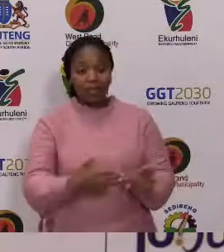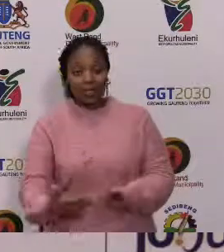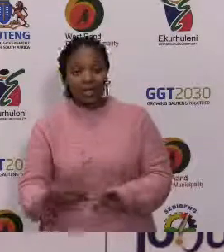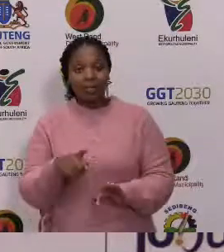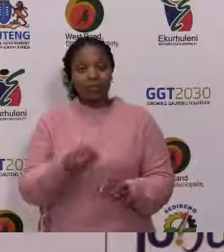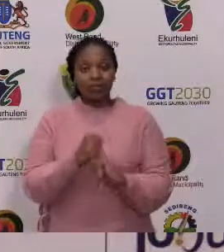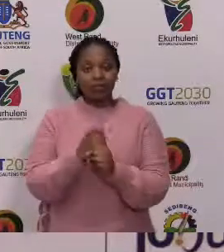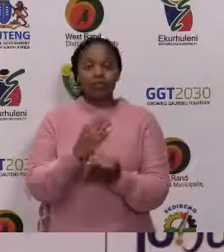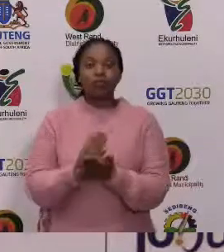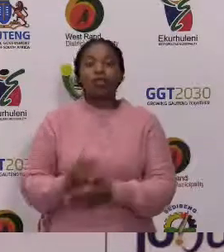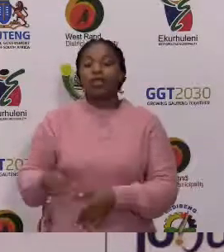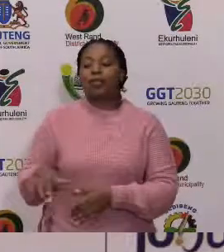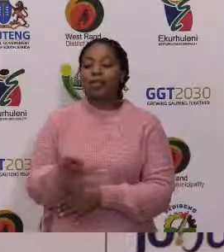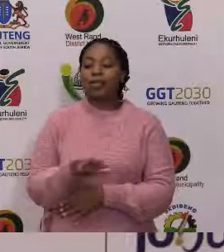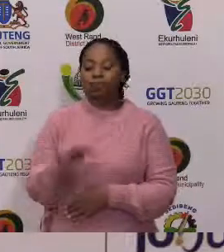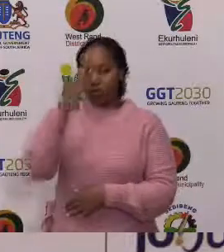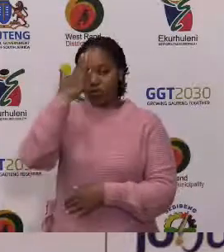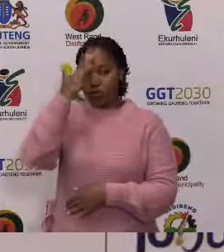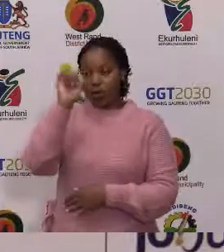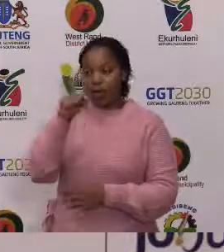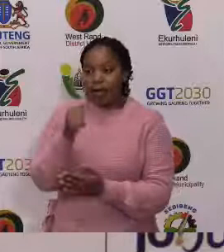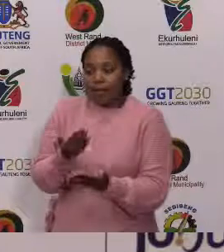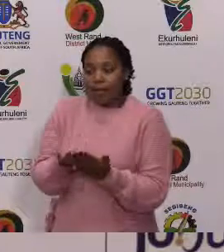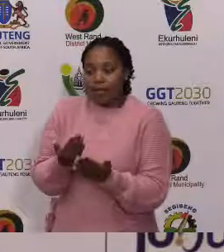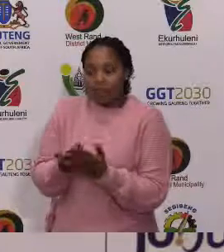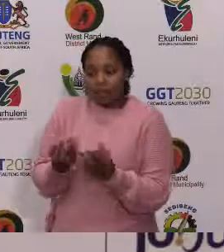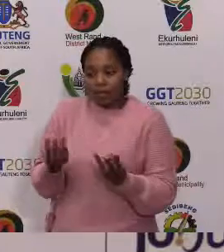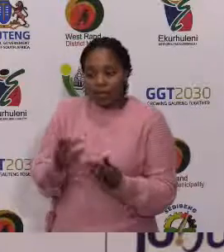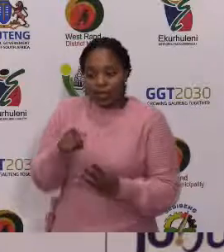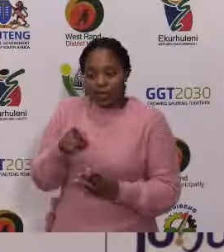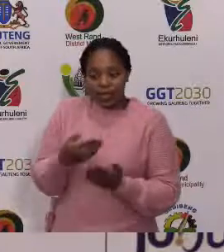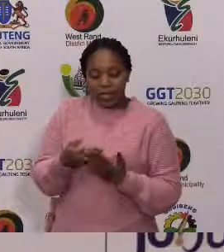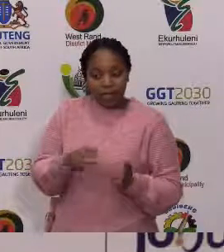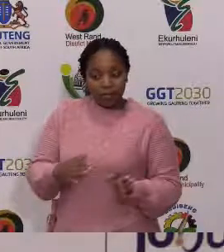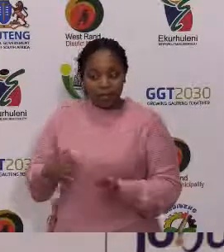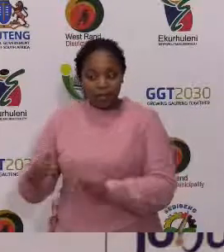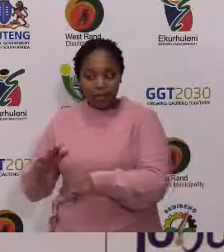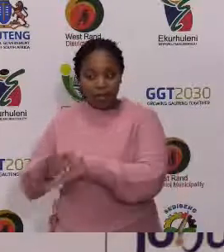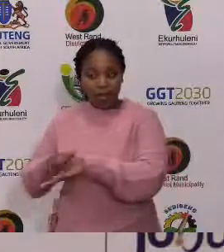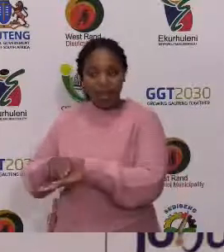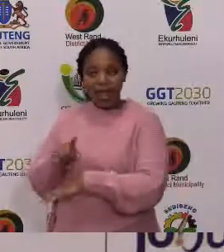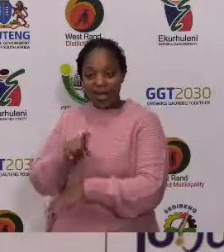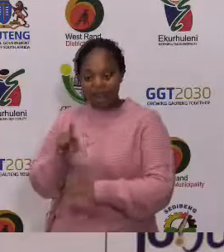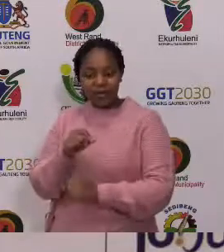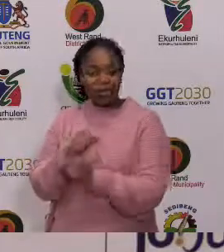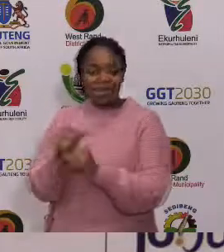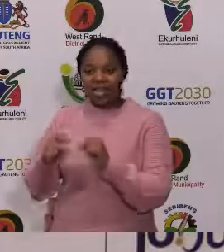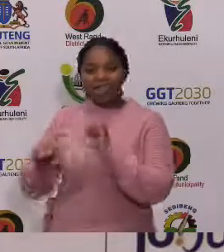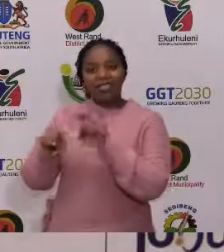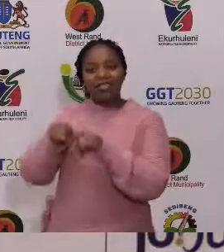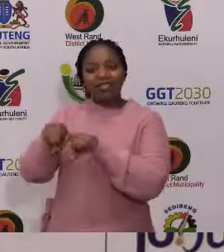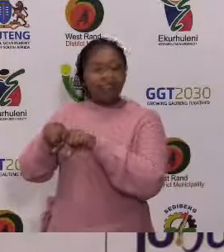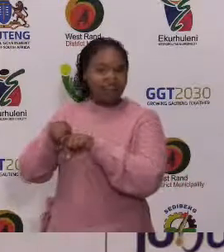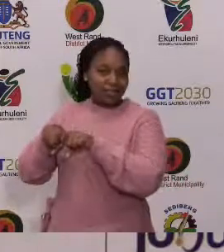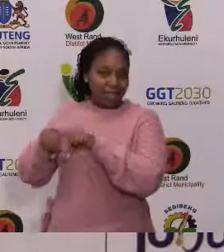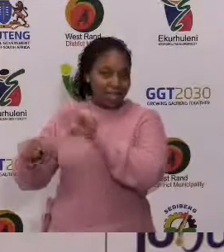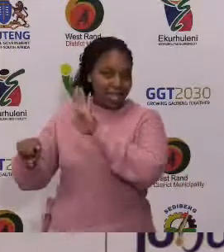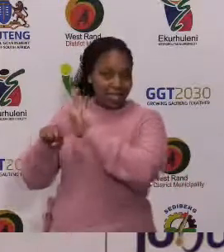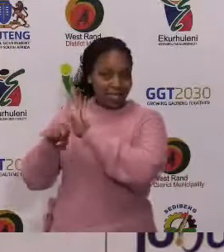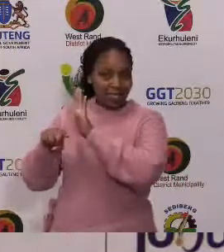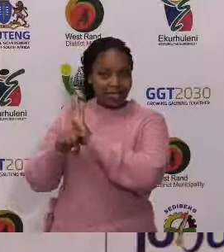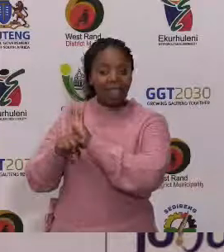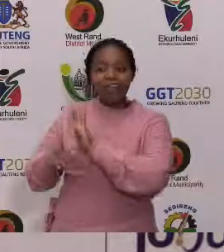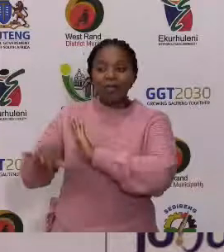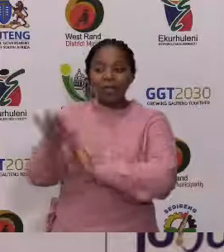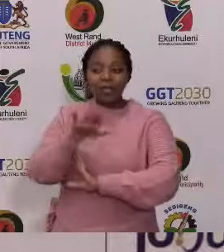we know that the potential for it to burn more and a long burn, to have a long burn, it's in